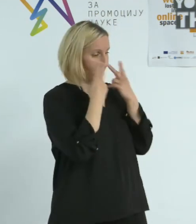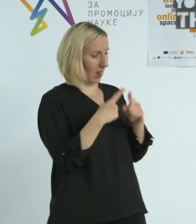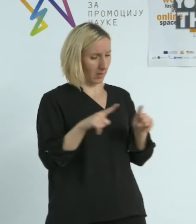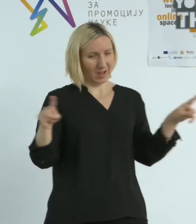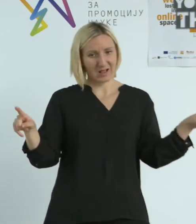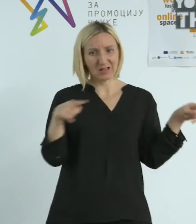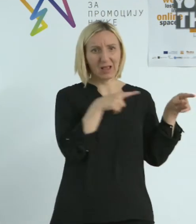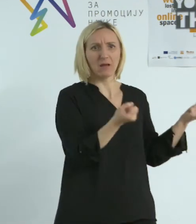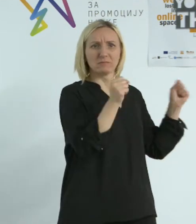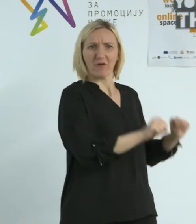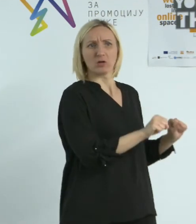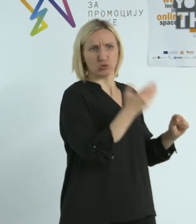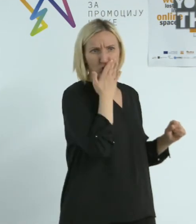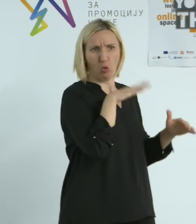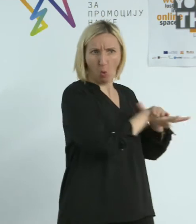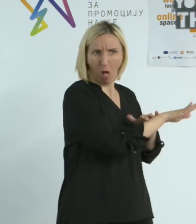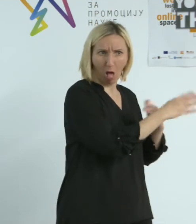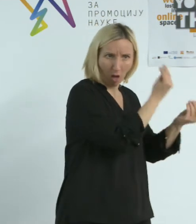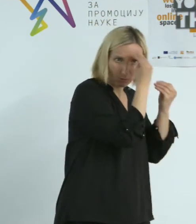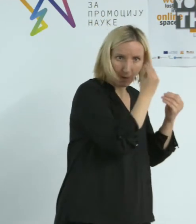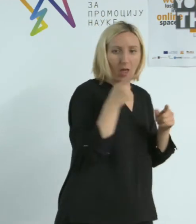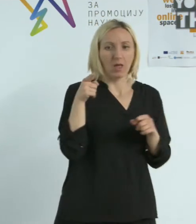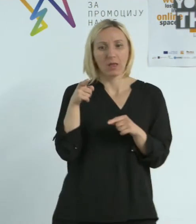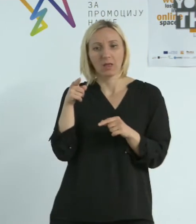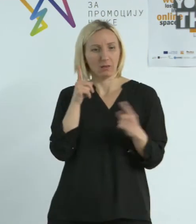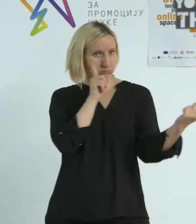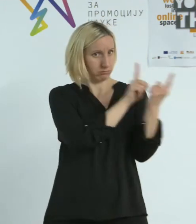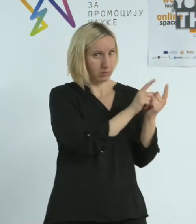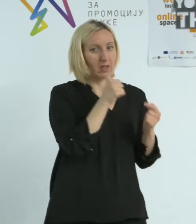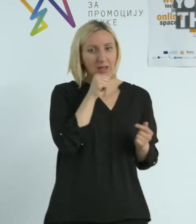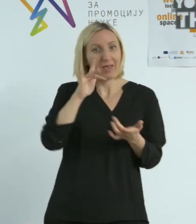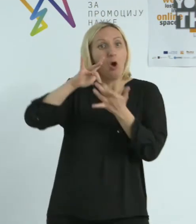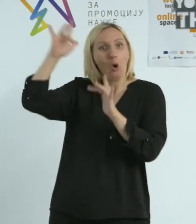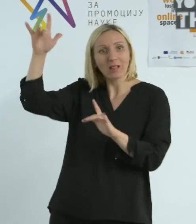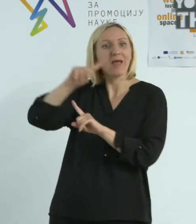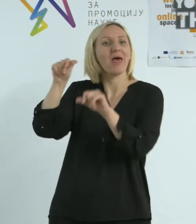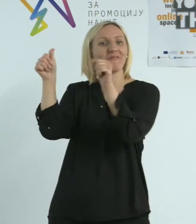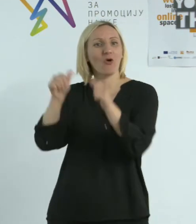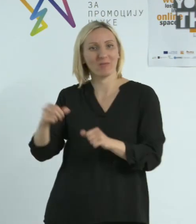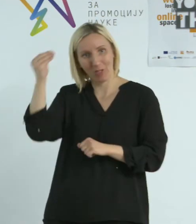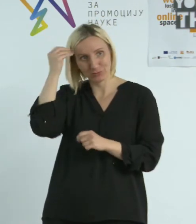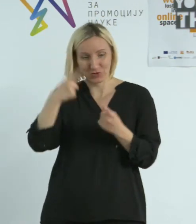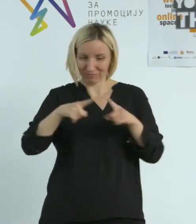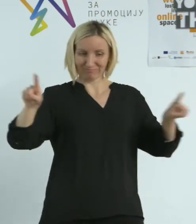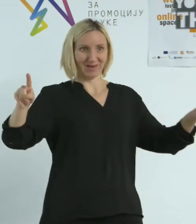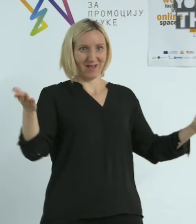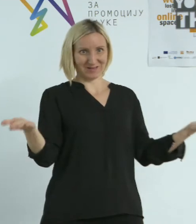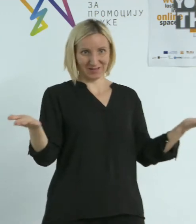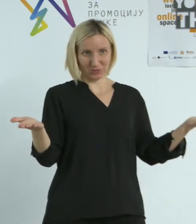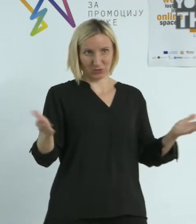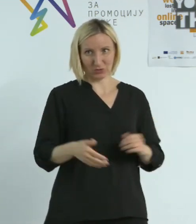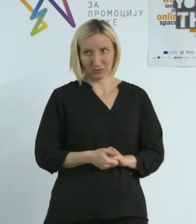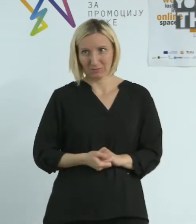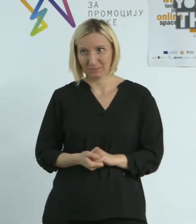between formal learning, formal face-to-face learning, and non-formal online learning. And what I've also